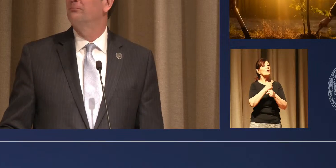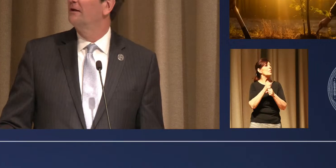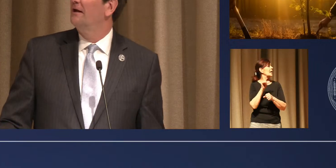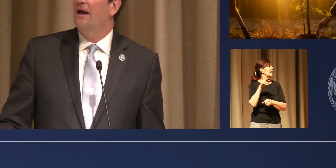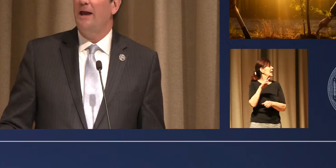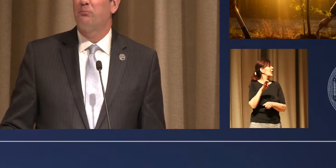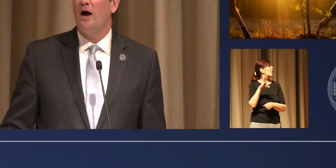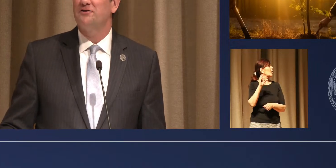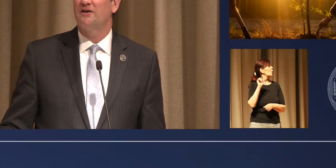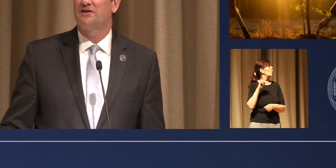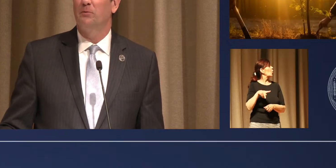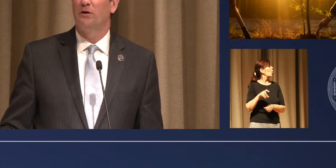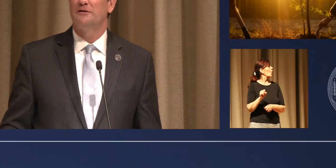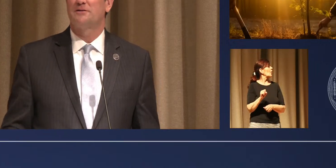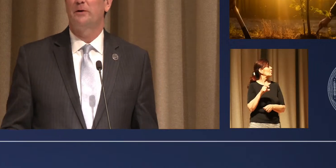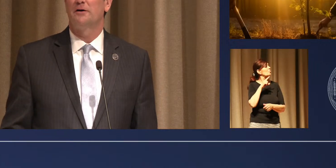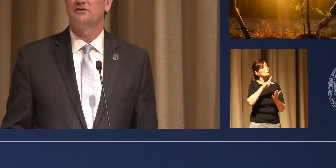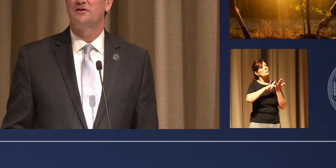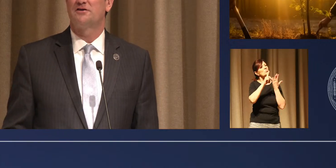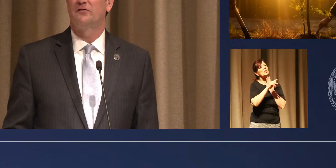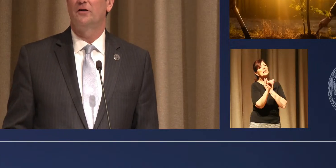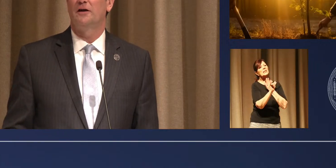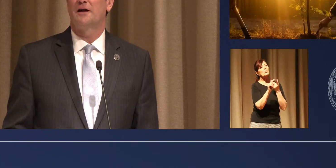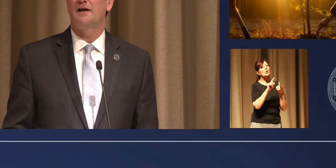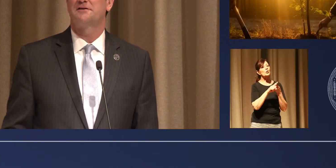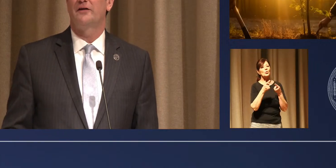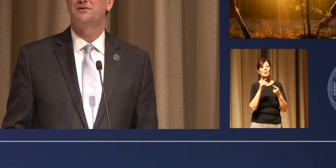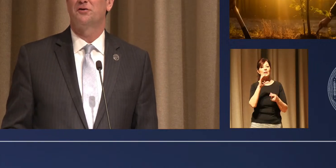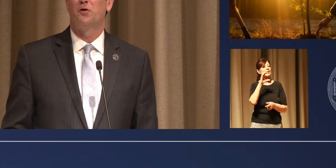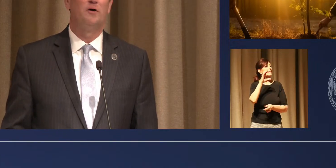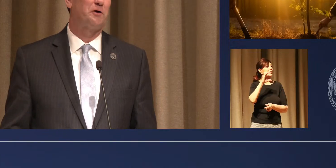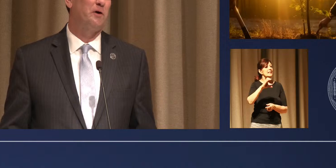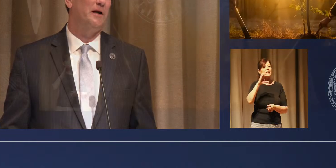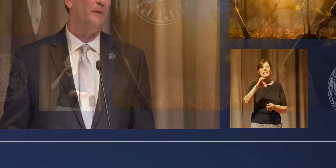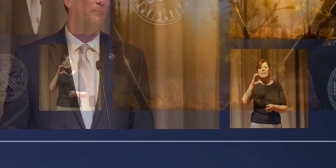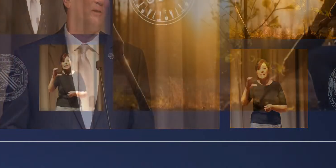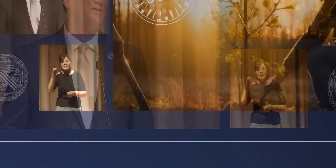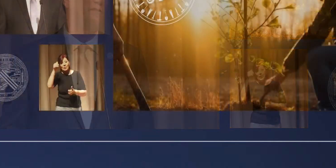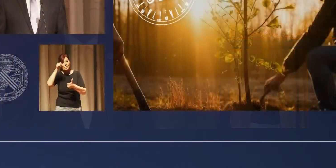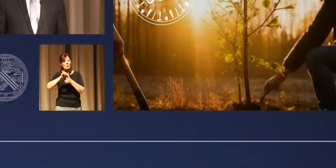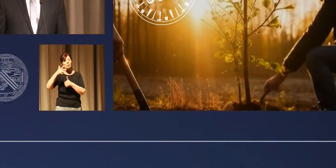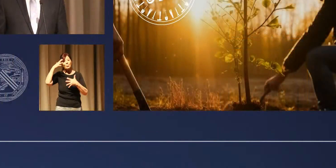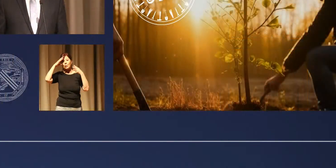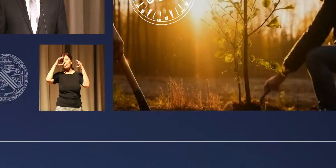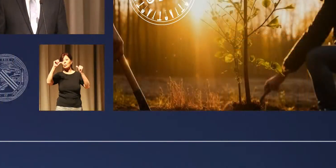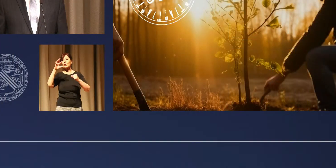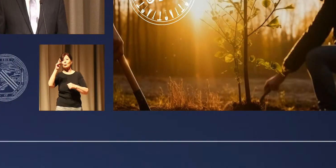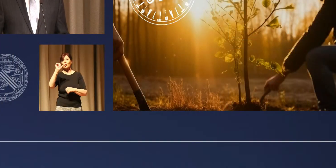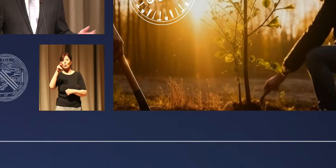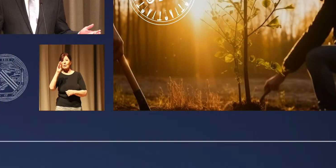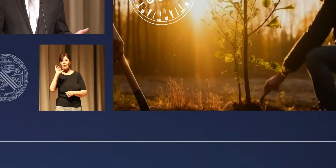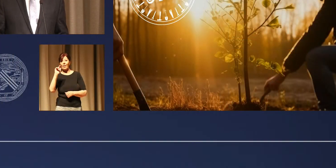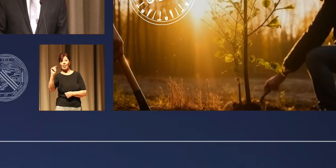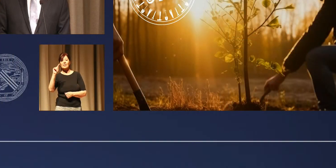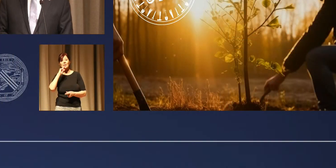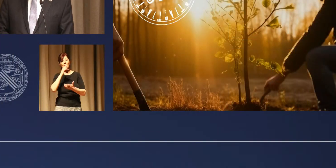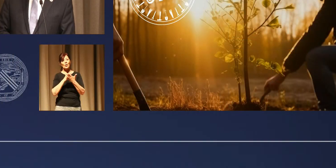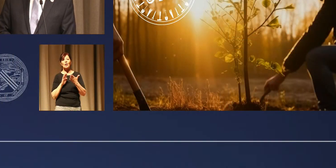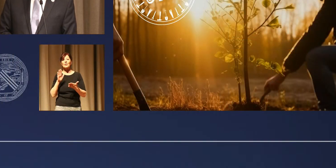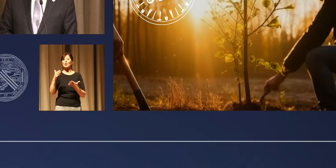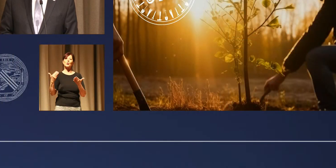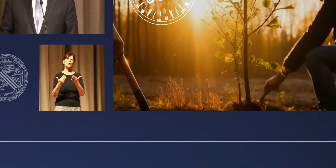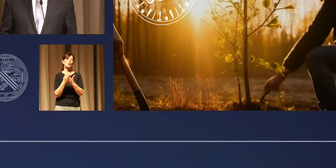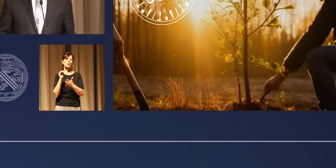Corps, a project similar in spirit to the Civilian Conservation Corps created by President Franklin Roosevelt as part of his New